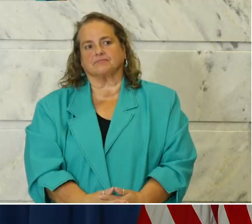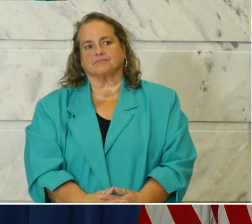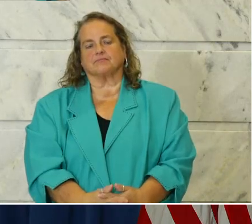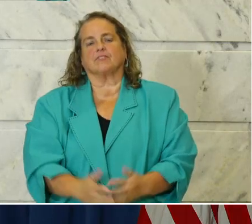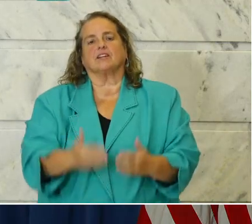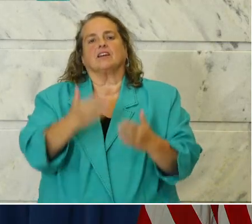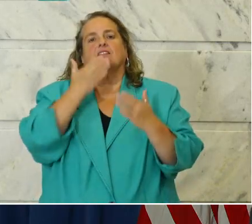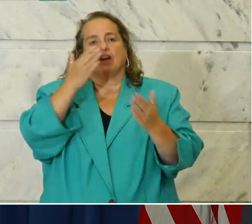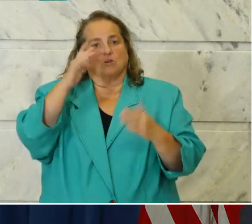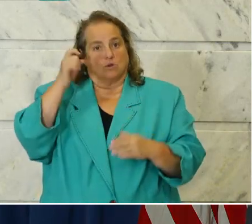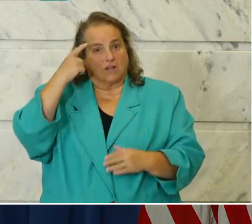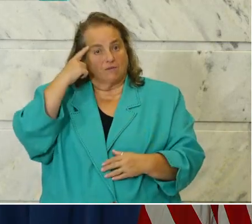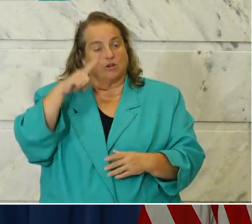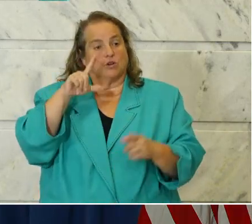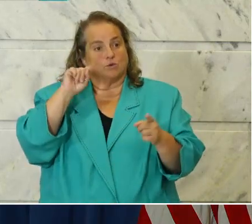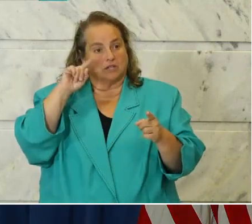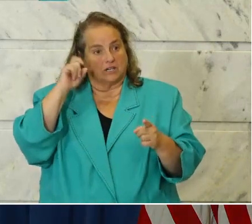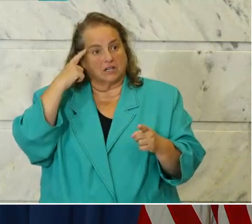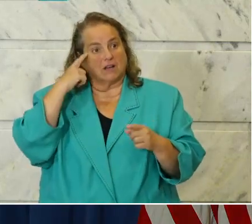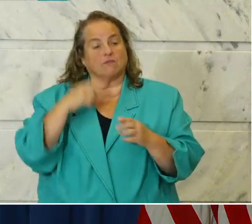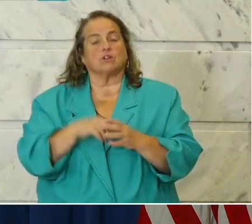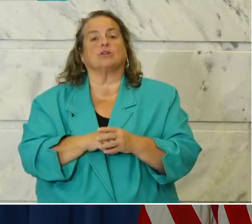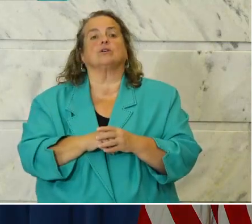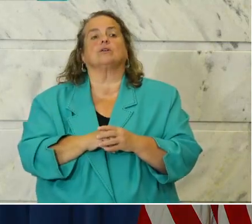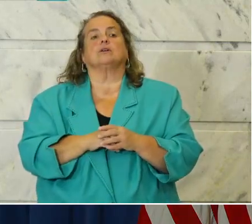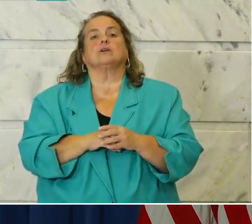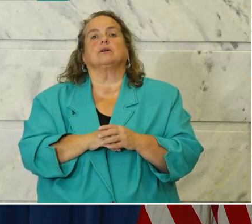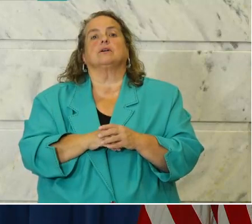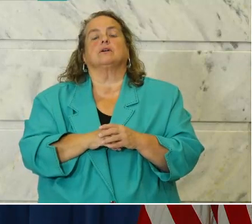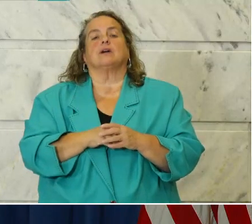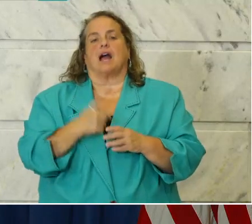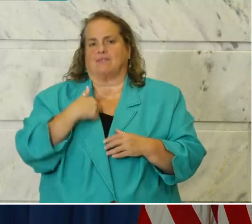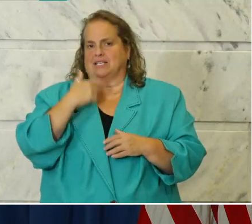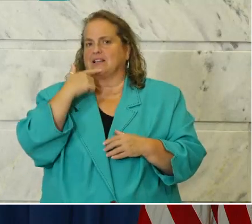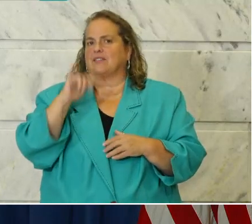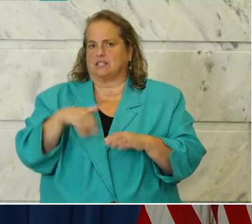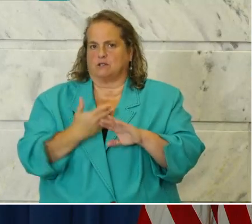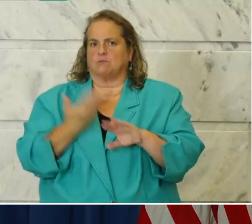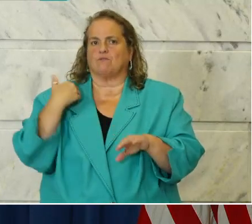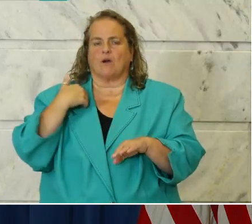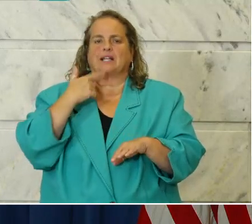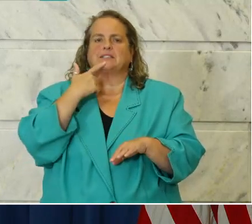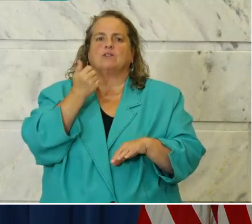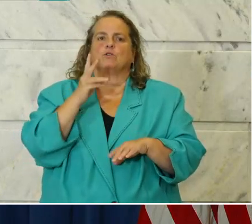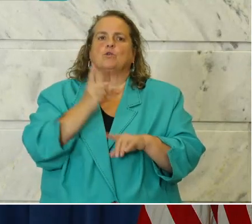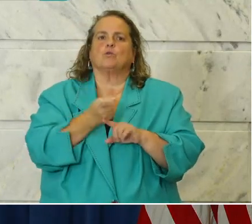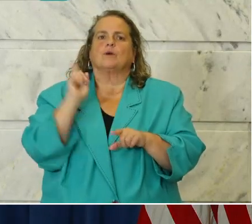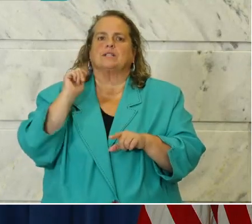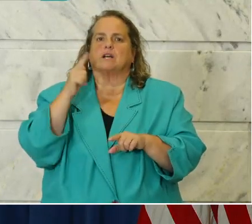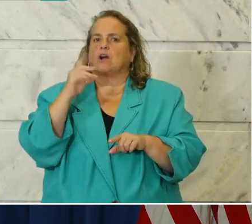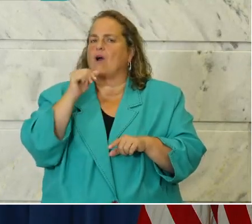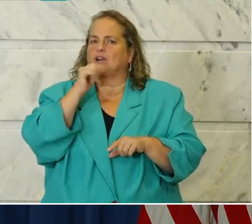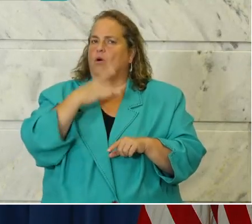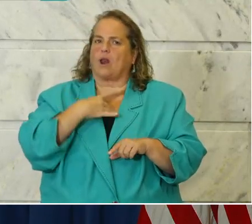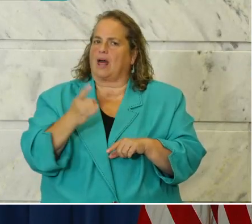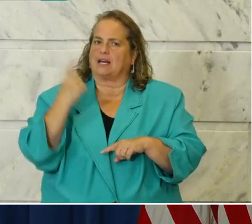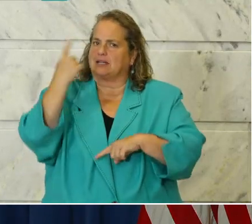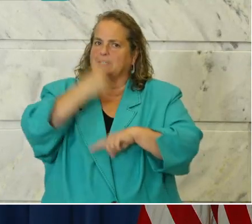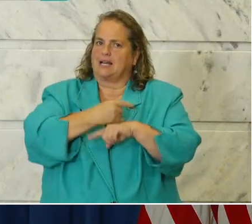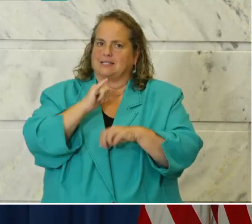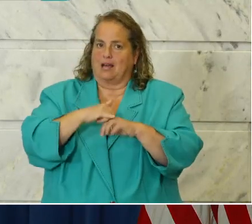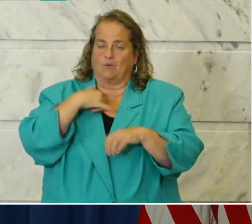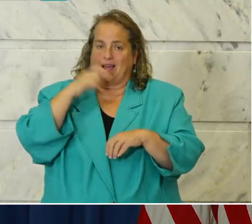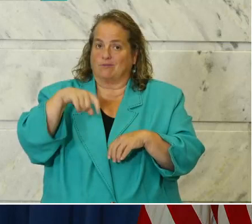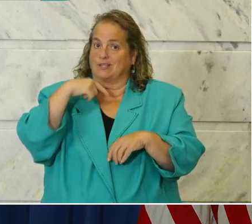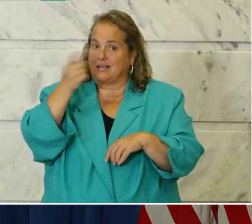Thank you, Governor, Lieutenant Governor. So I've said this before. I said it a couple of weeks ago. I never like the days where you have to tell people what we recommend